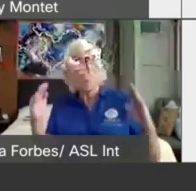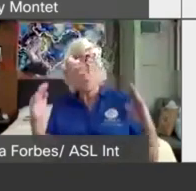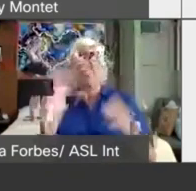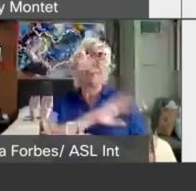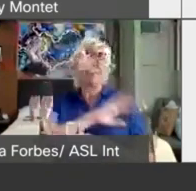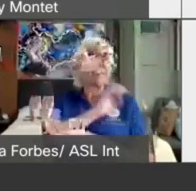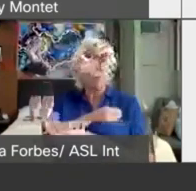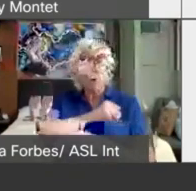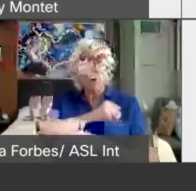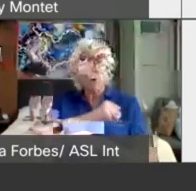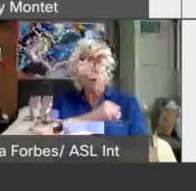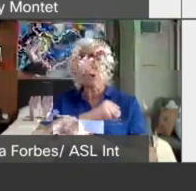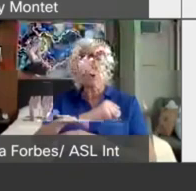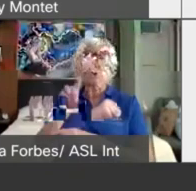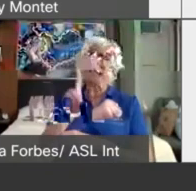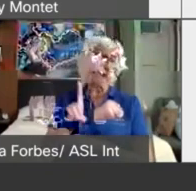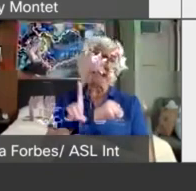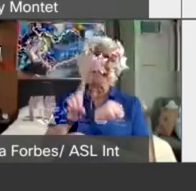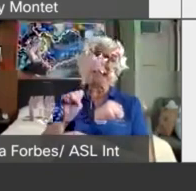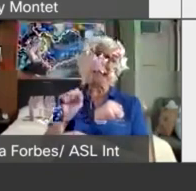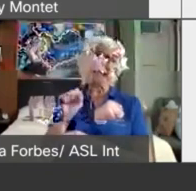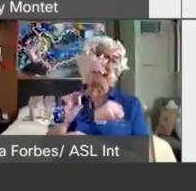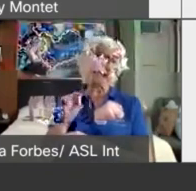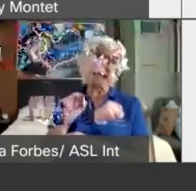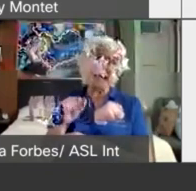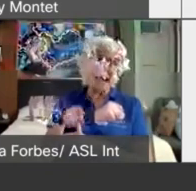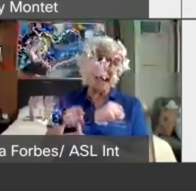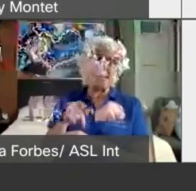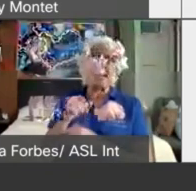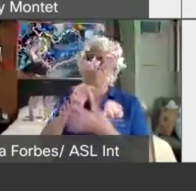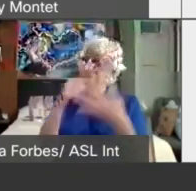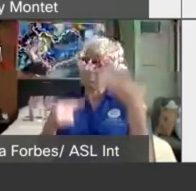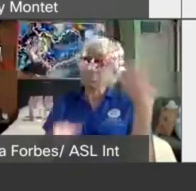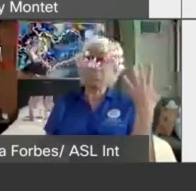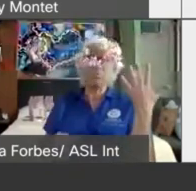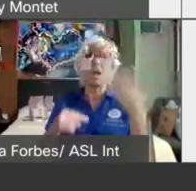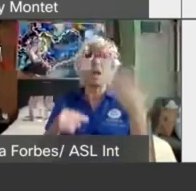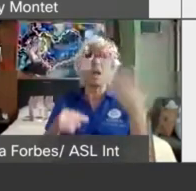and countless other resources are available to you at